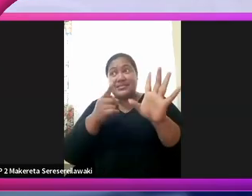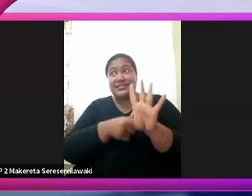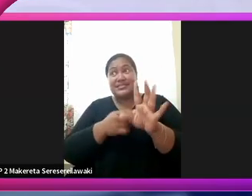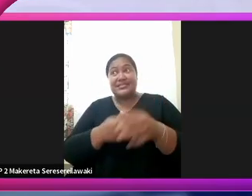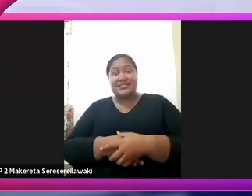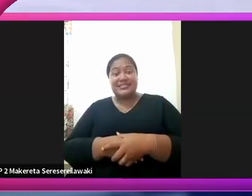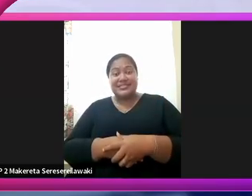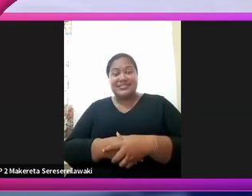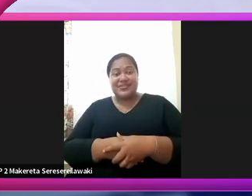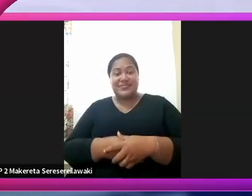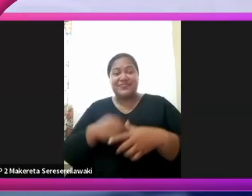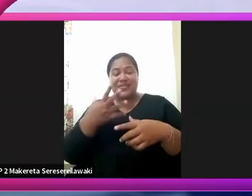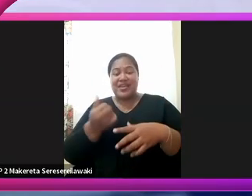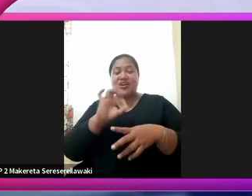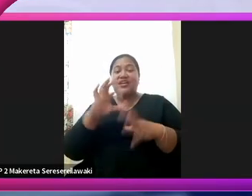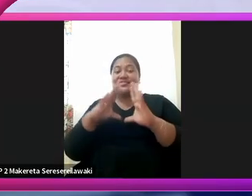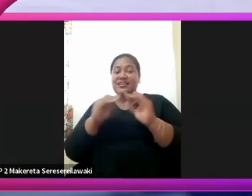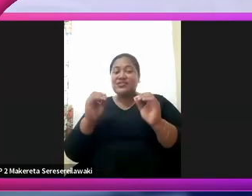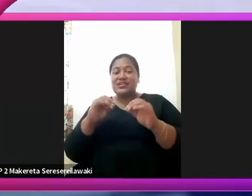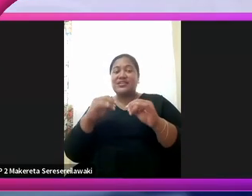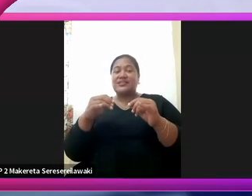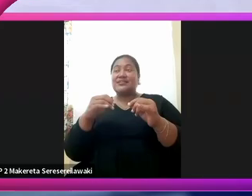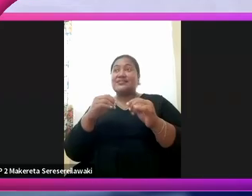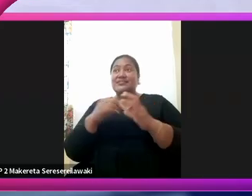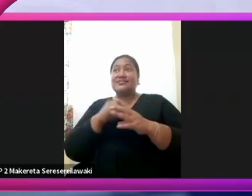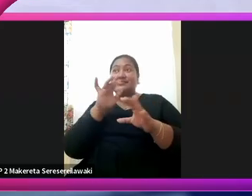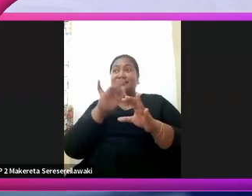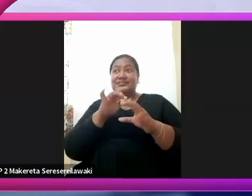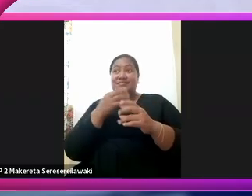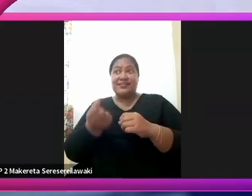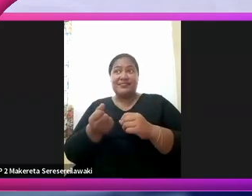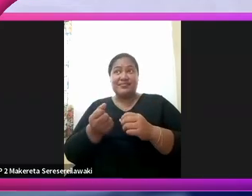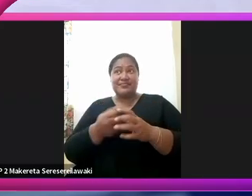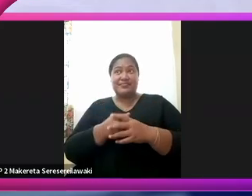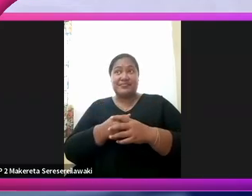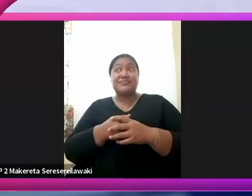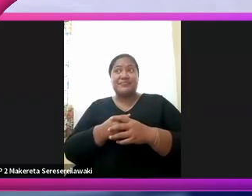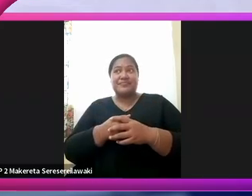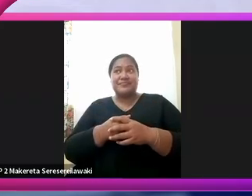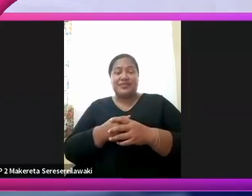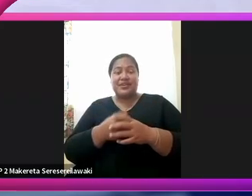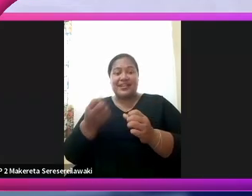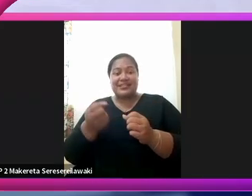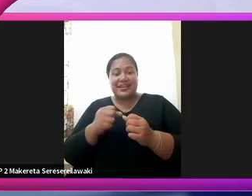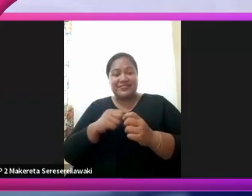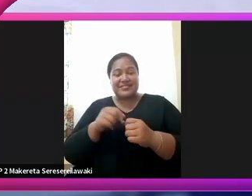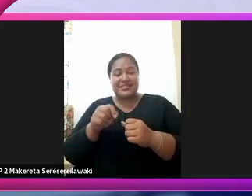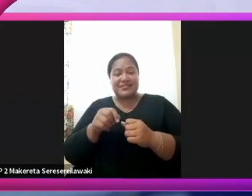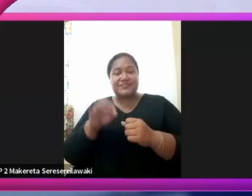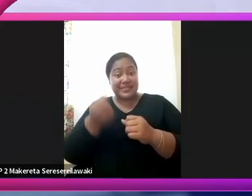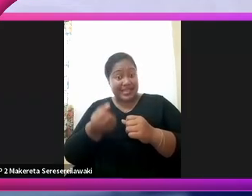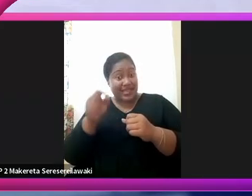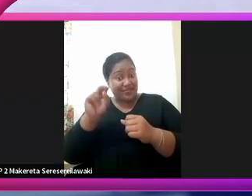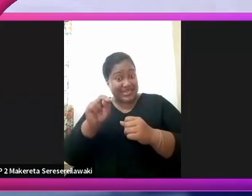every sexual intercourse or ejaculation will have a baby. Yeah, they need the quality of sperm. We need the quality of eggs